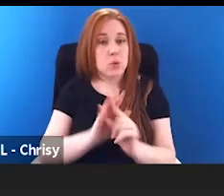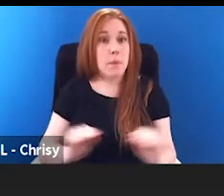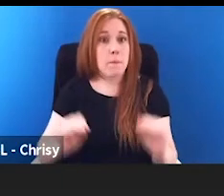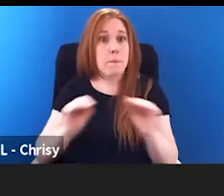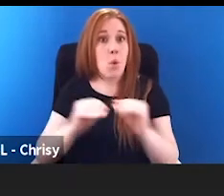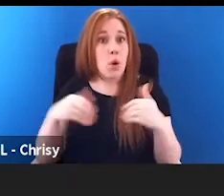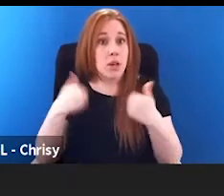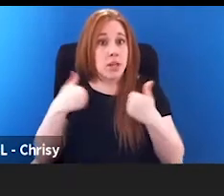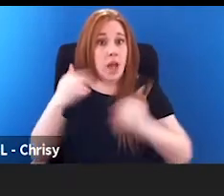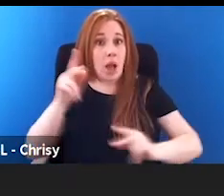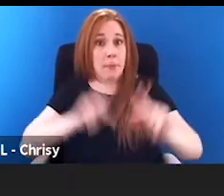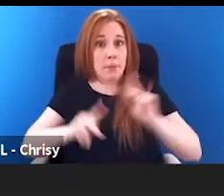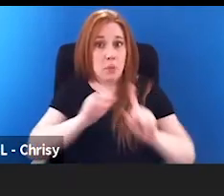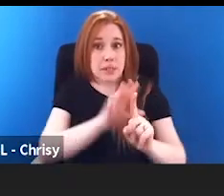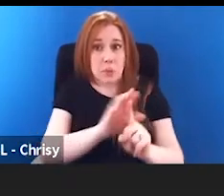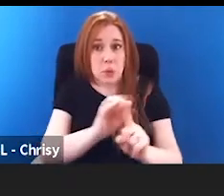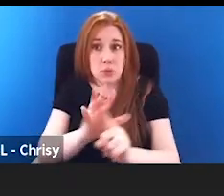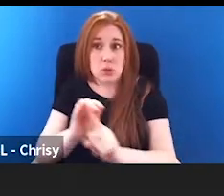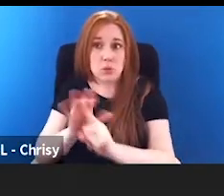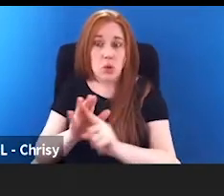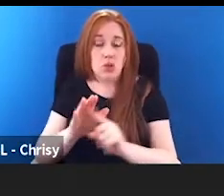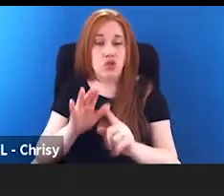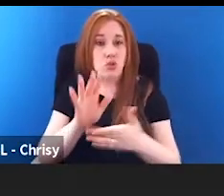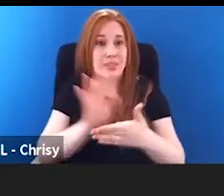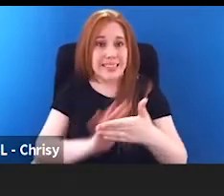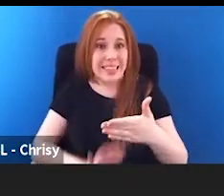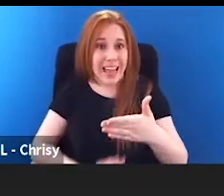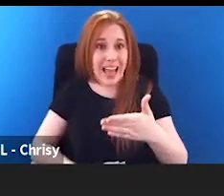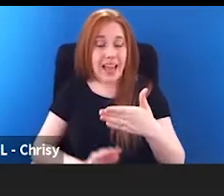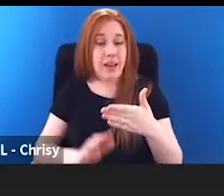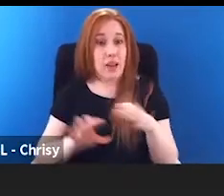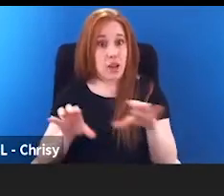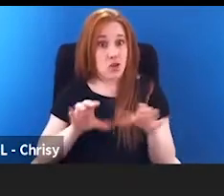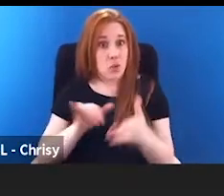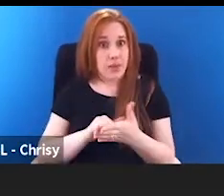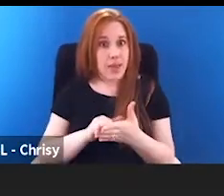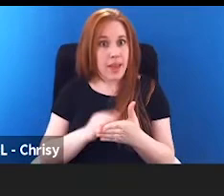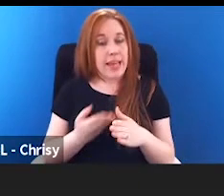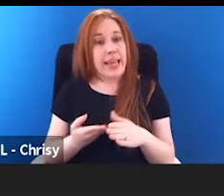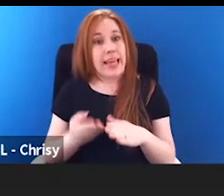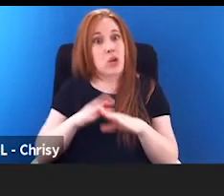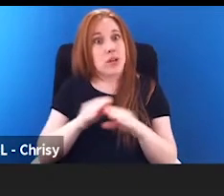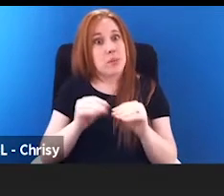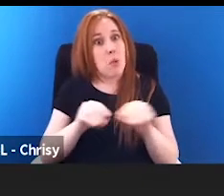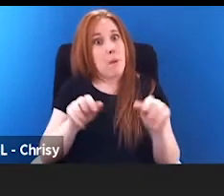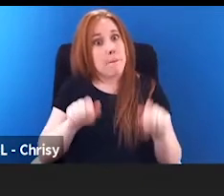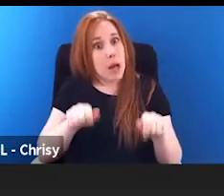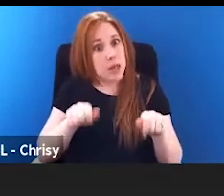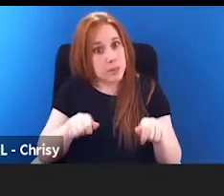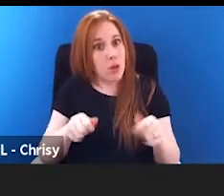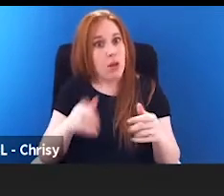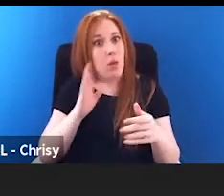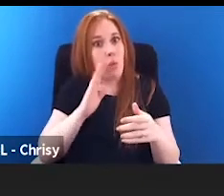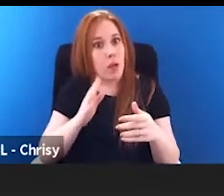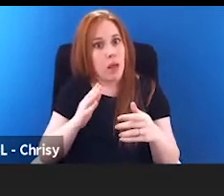young people to design, and in doing so, not only increase the likelihood that we get more